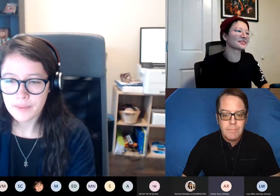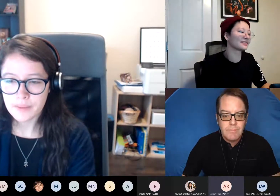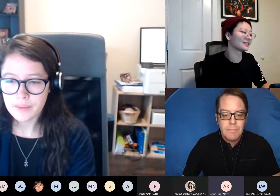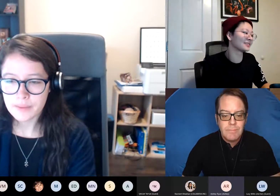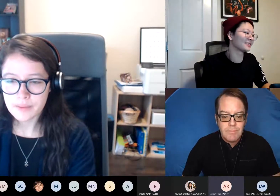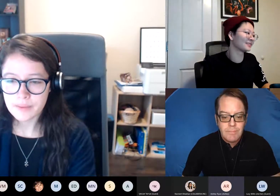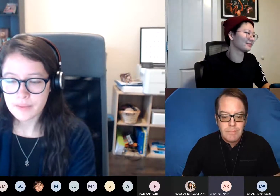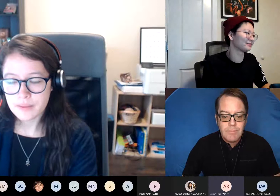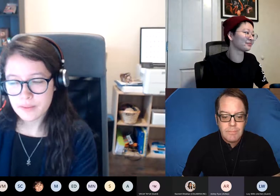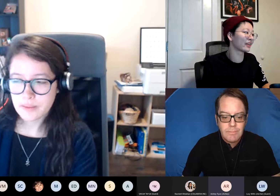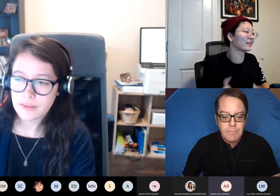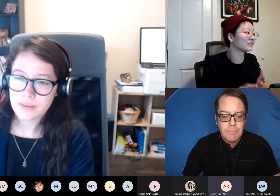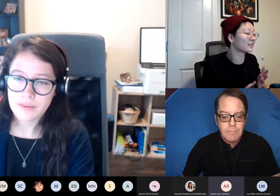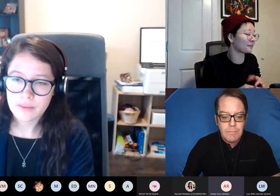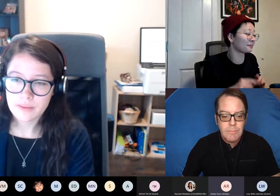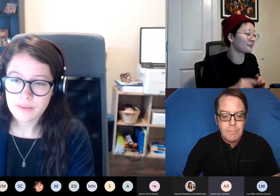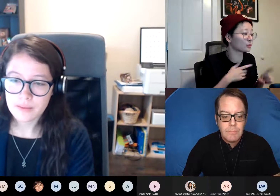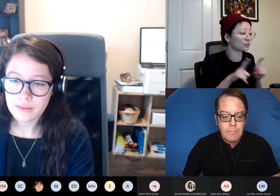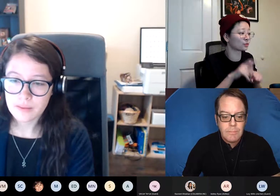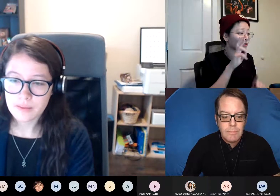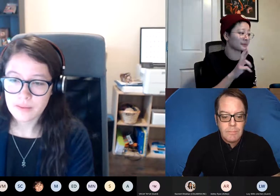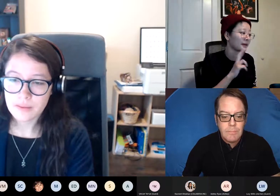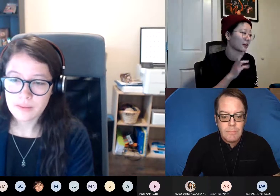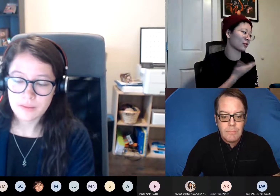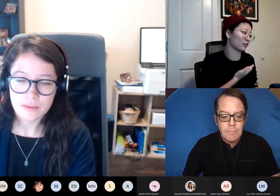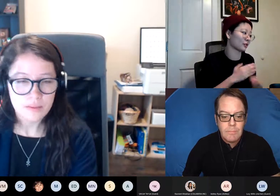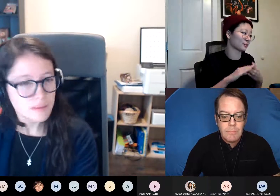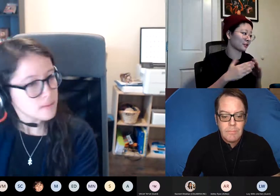a few misunderstandings can happen there.